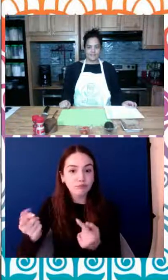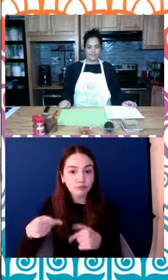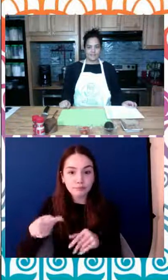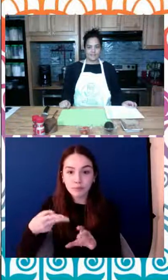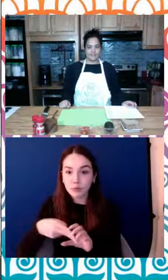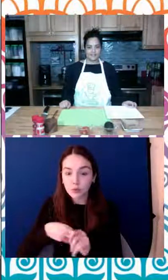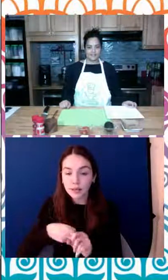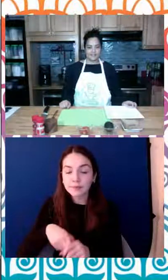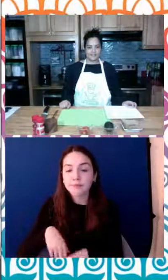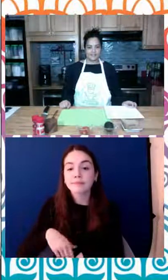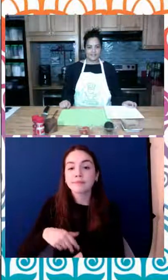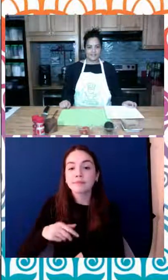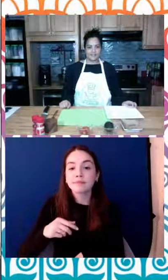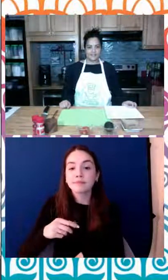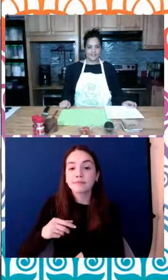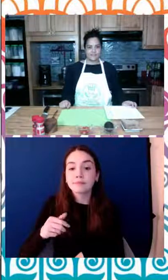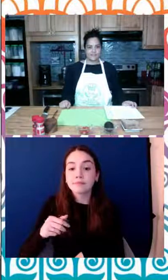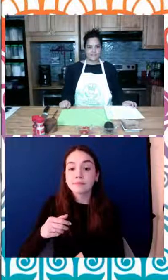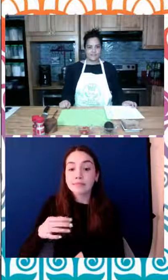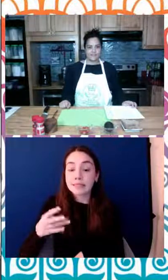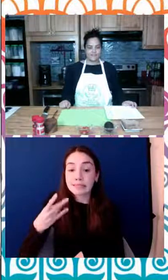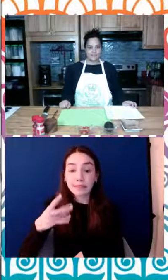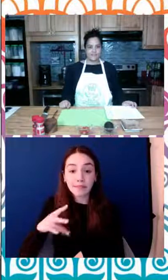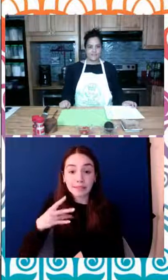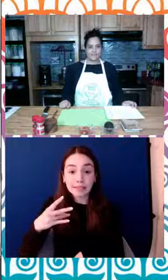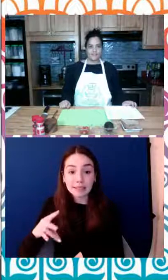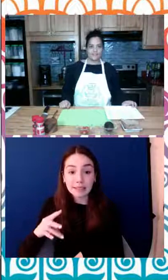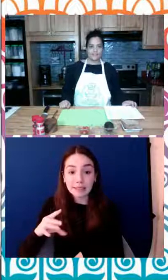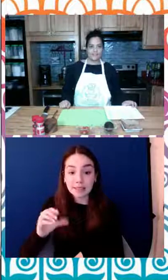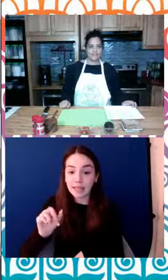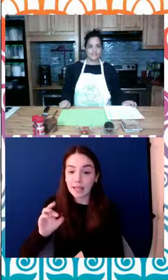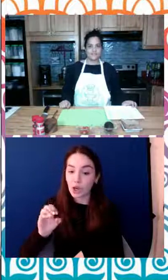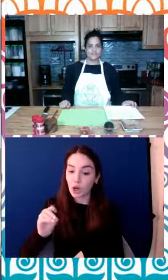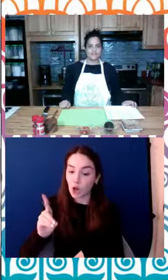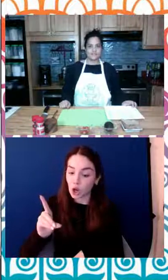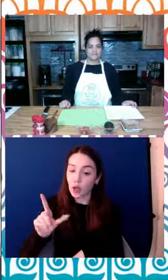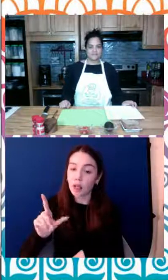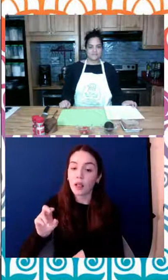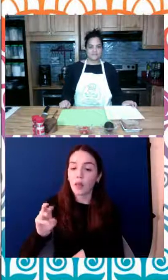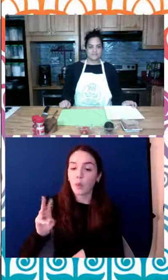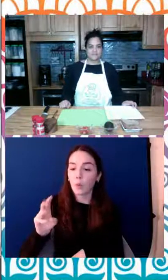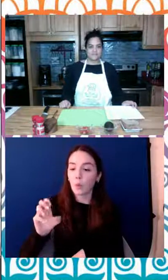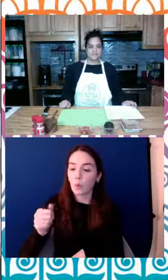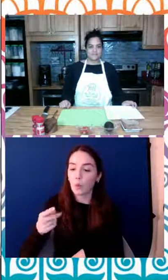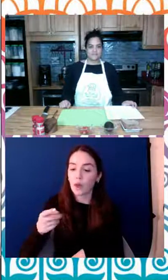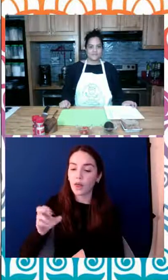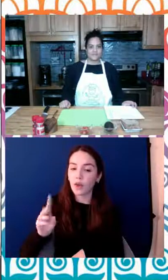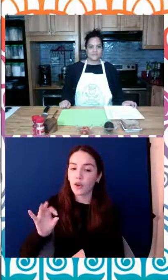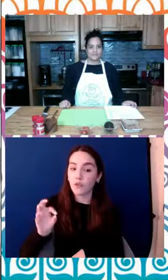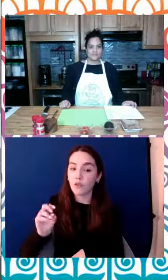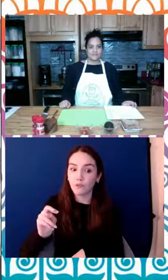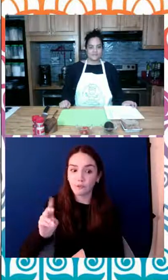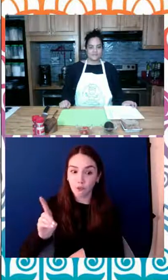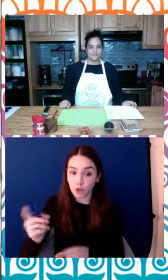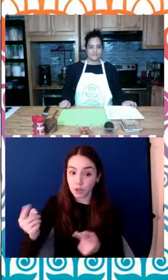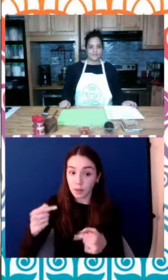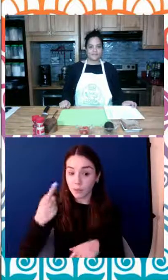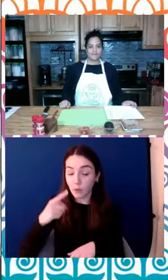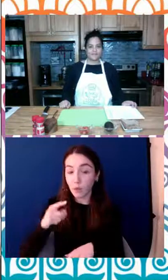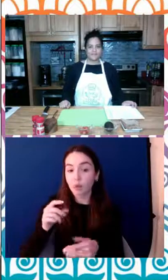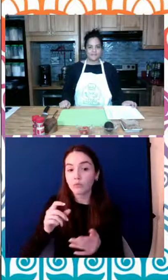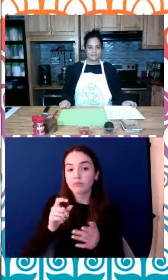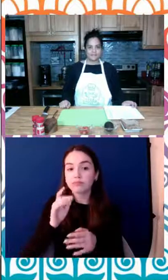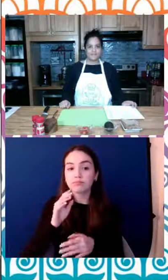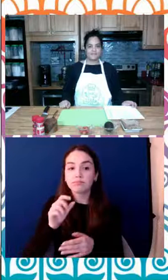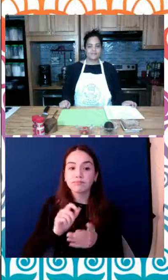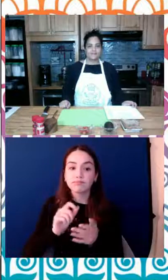the 17th, we are going to have Carol Boston Weatherford for a great author talk at 6:30. So be sure